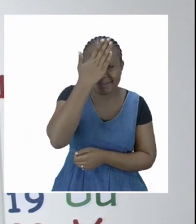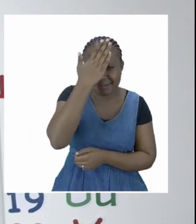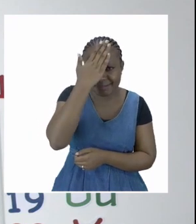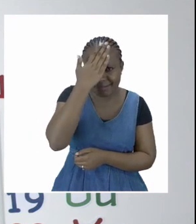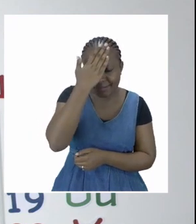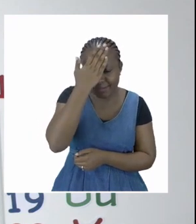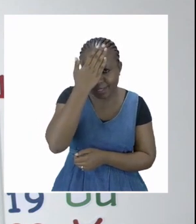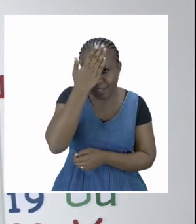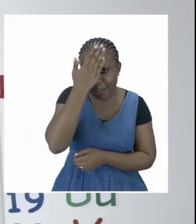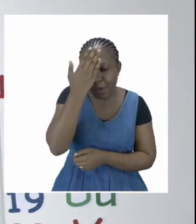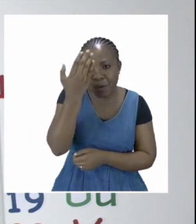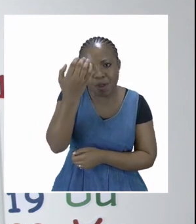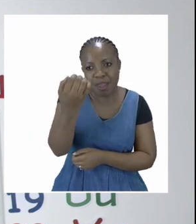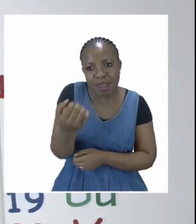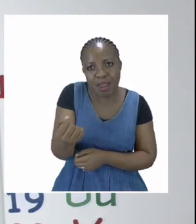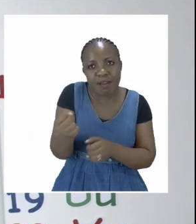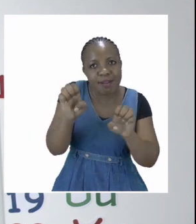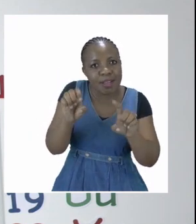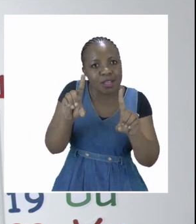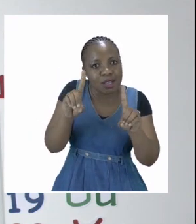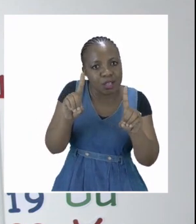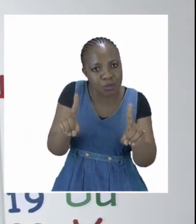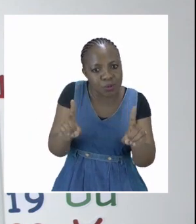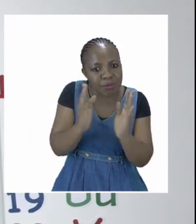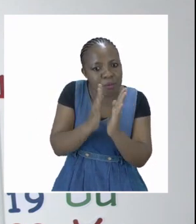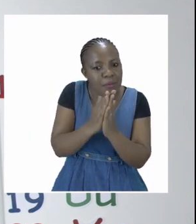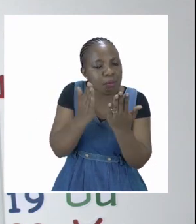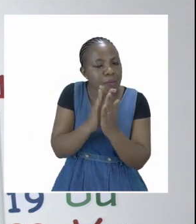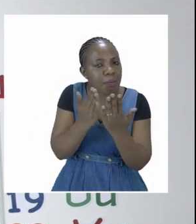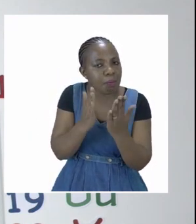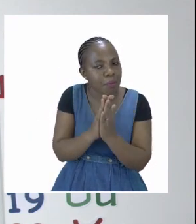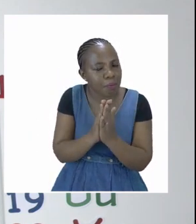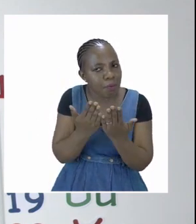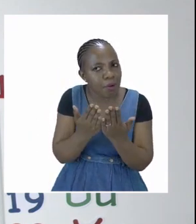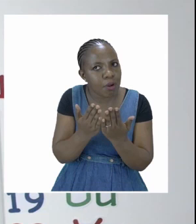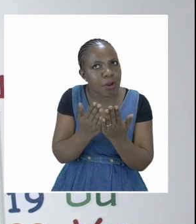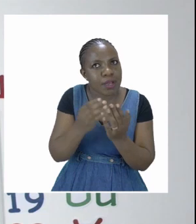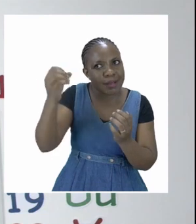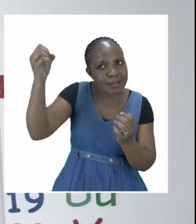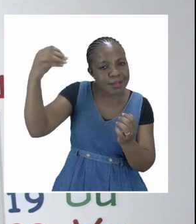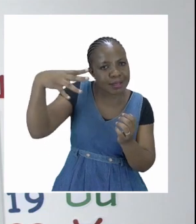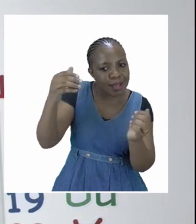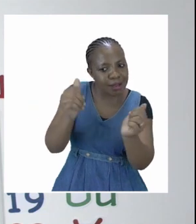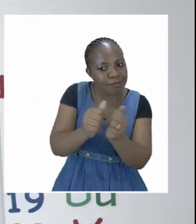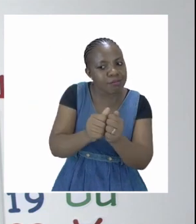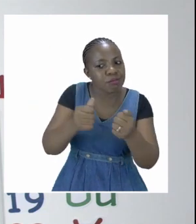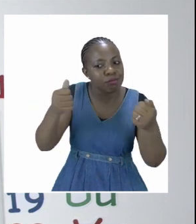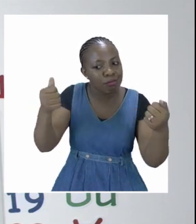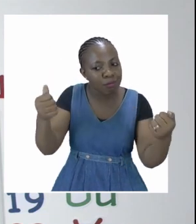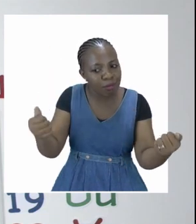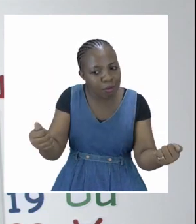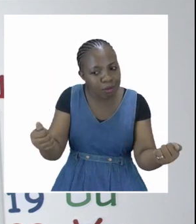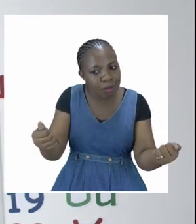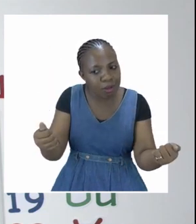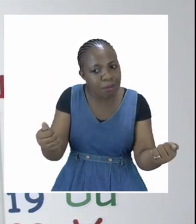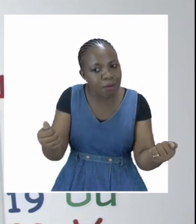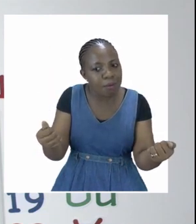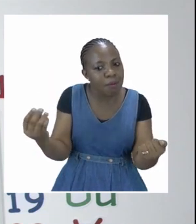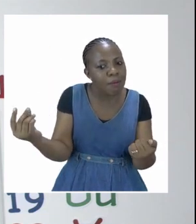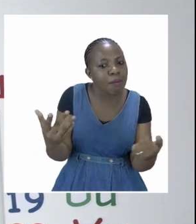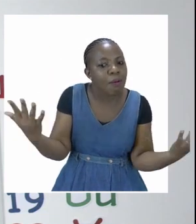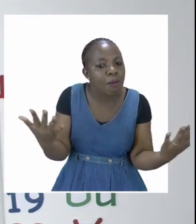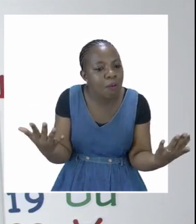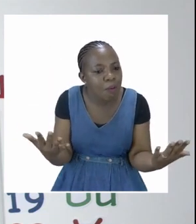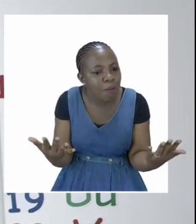booklet in our daily newspaper, street sales, or at your school every Monday